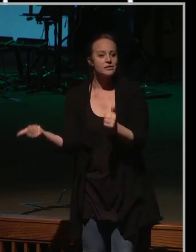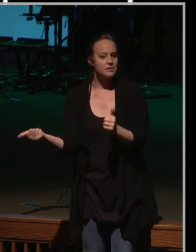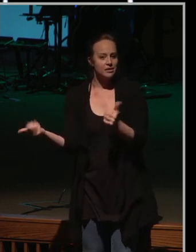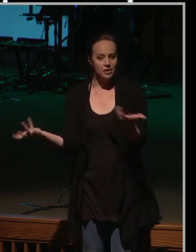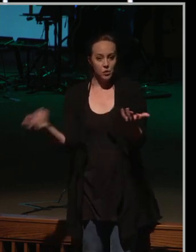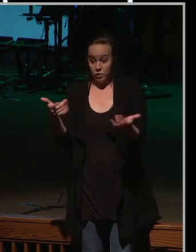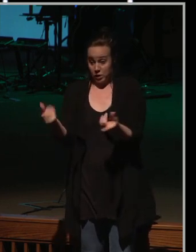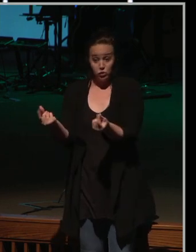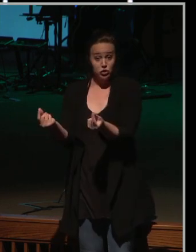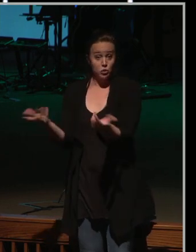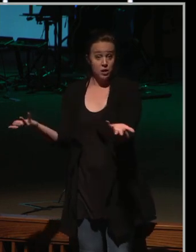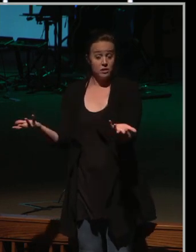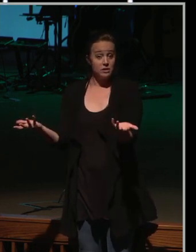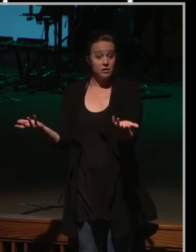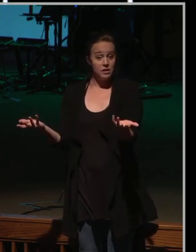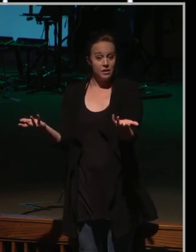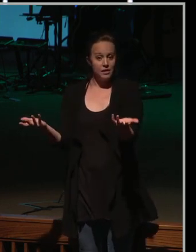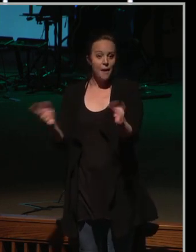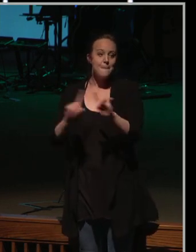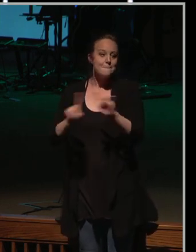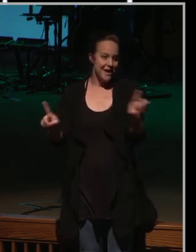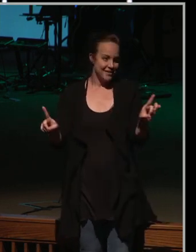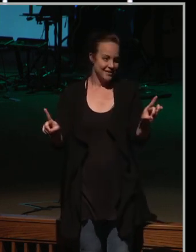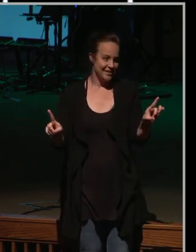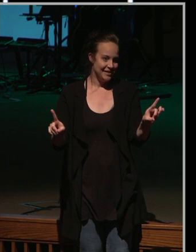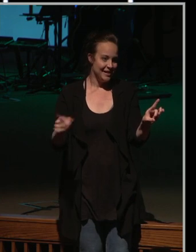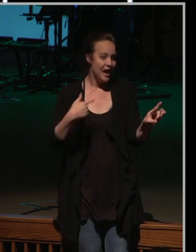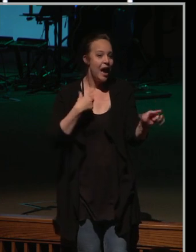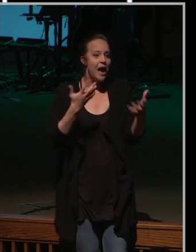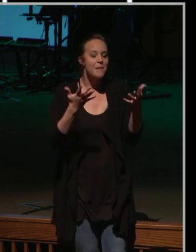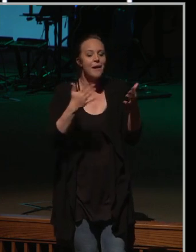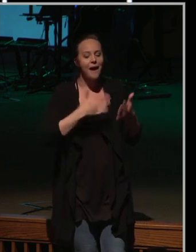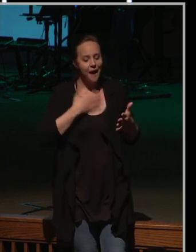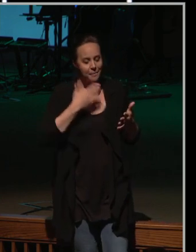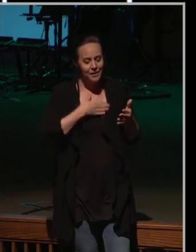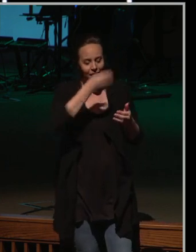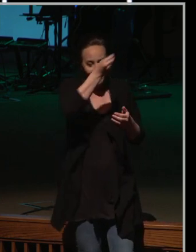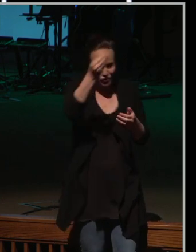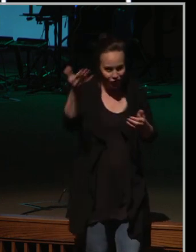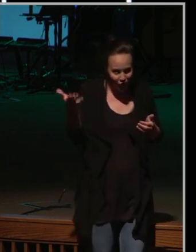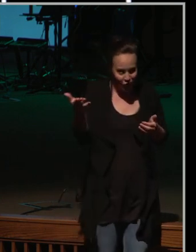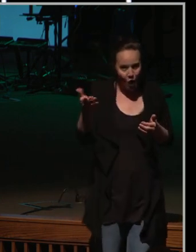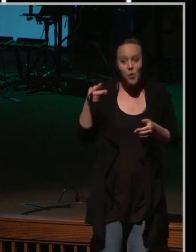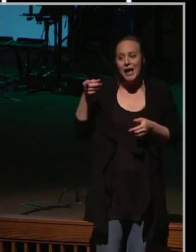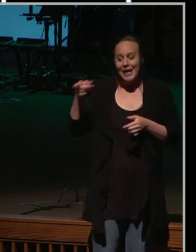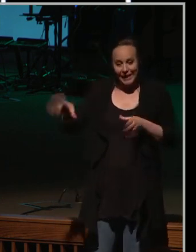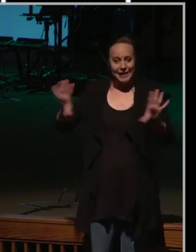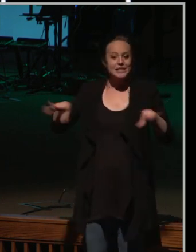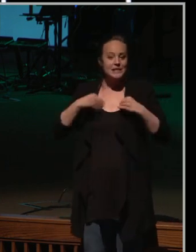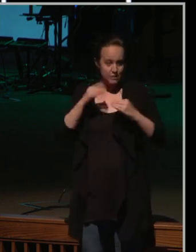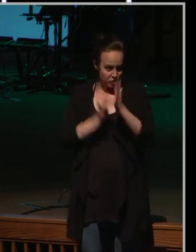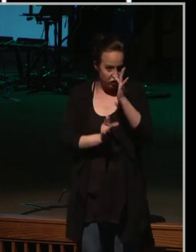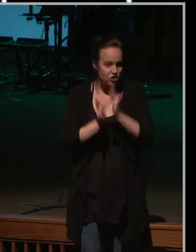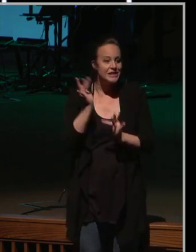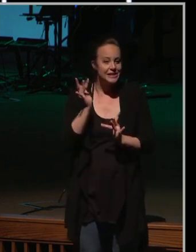I tell you, praise God, and I'm happy to report that he's just fine. He's walking with the Lord, and he actually made that transition pretty smoothly.